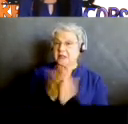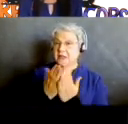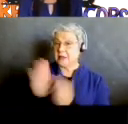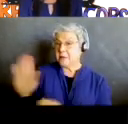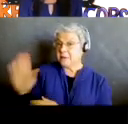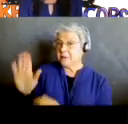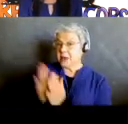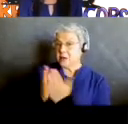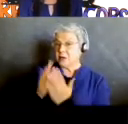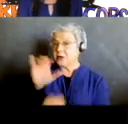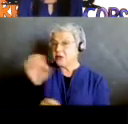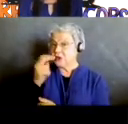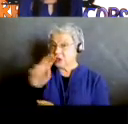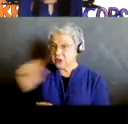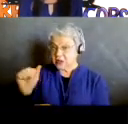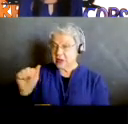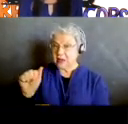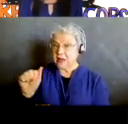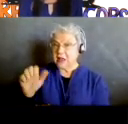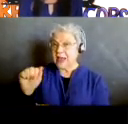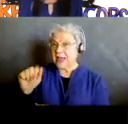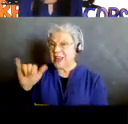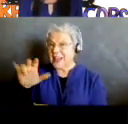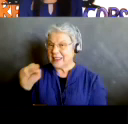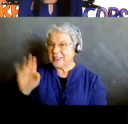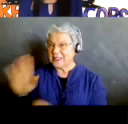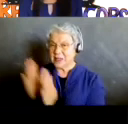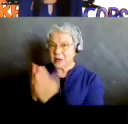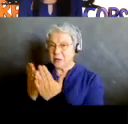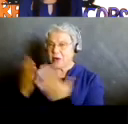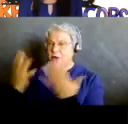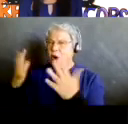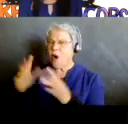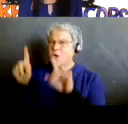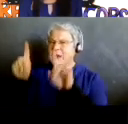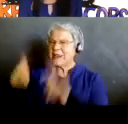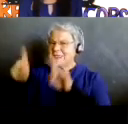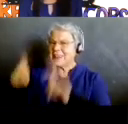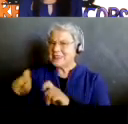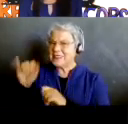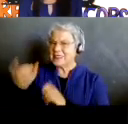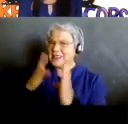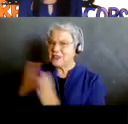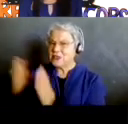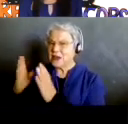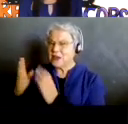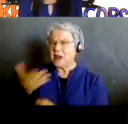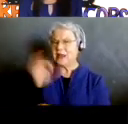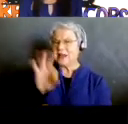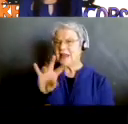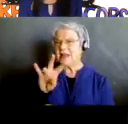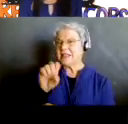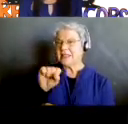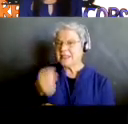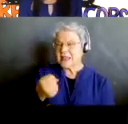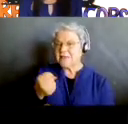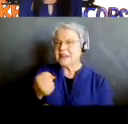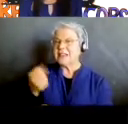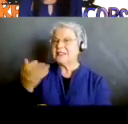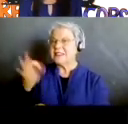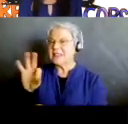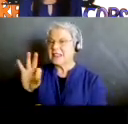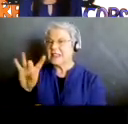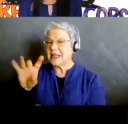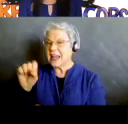Boats, Borders, and Bases, this strategy had already been tested and worked out in the 1970s and 80s against Black Caribbean